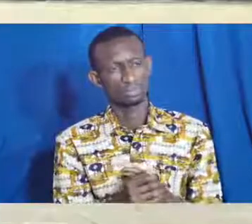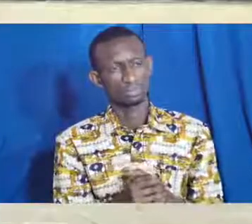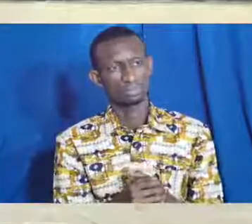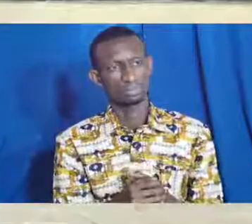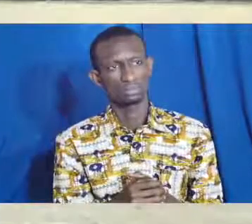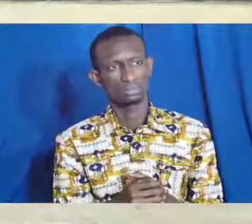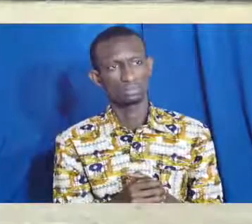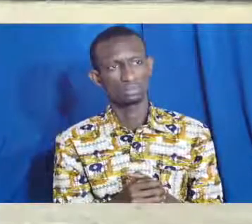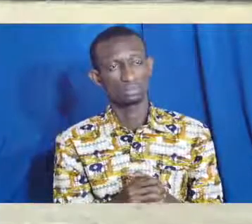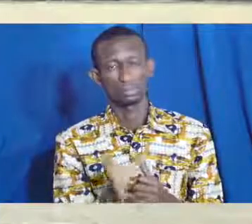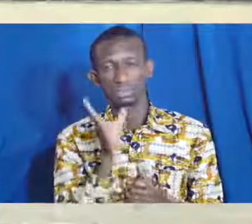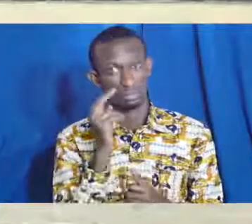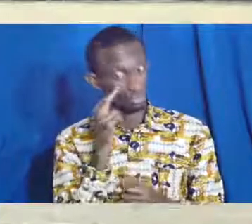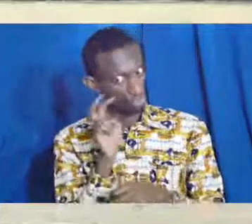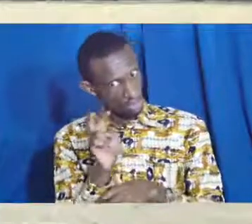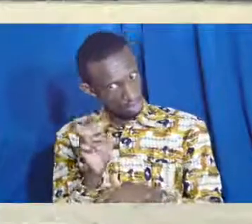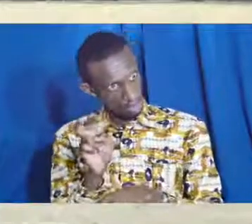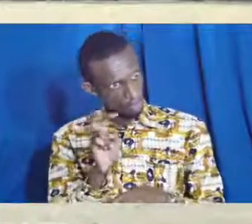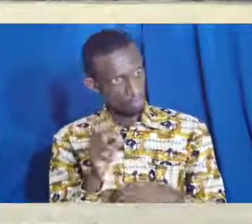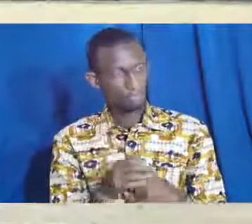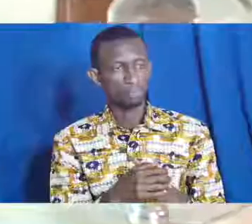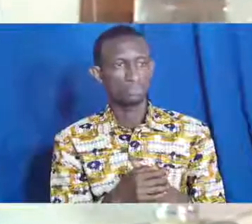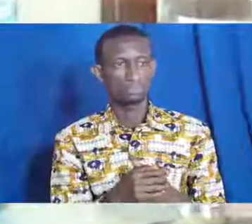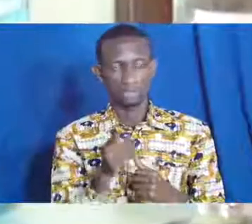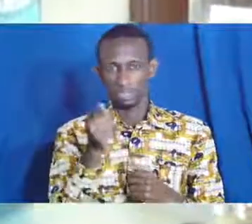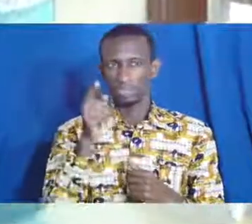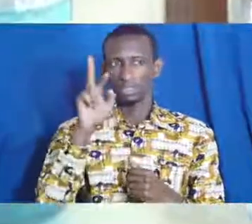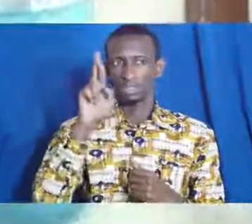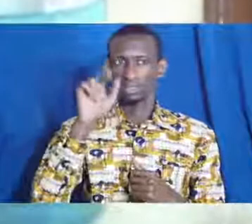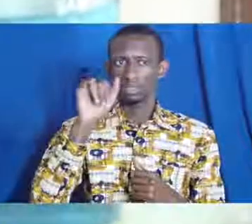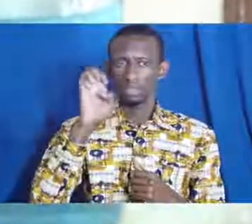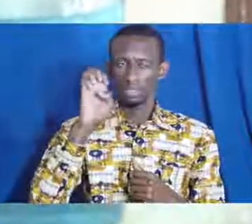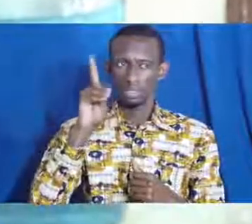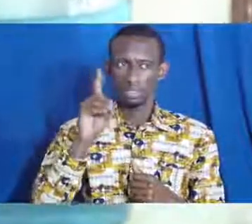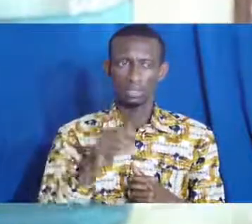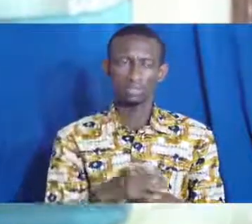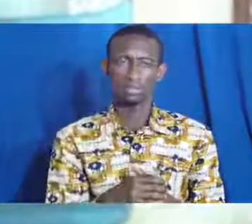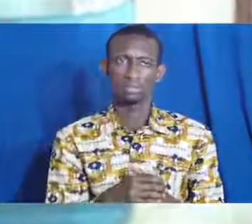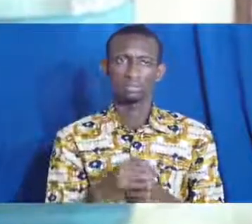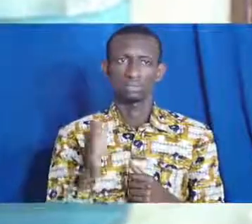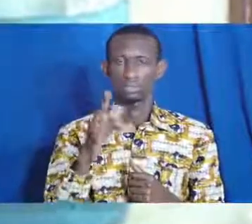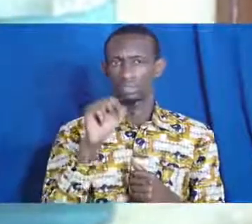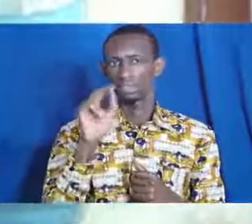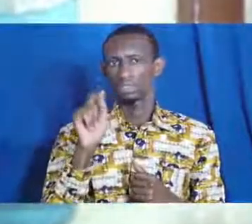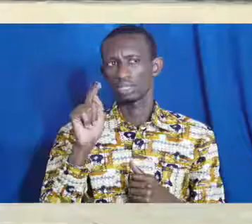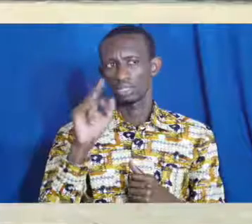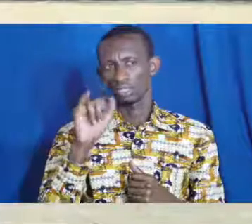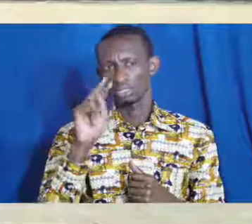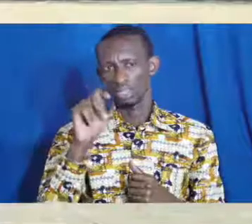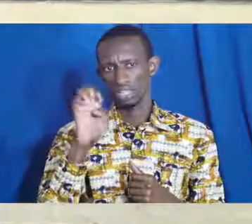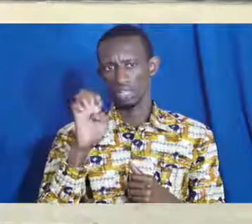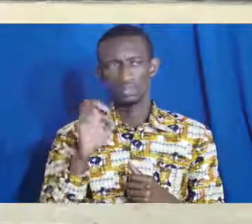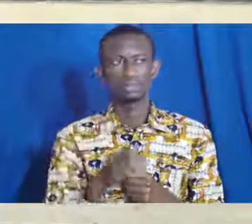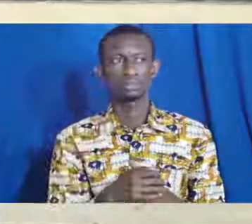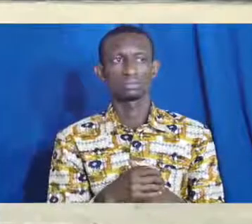just take a close look here. This is lead nitrate. Just adding that one, very little. And